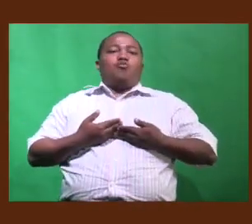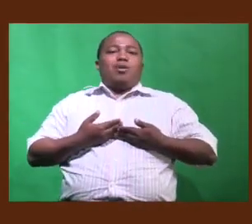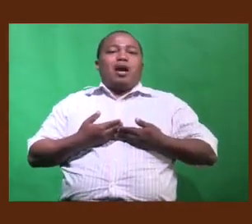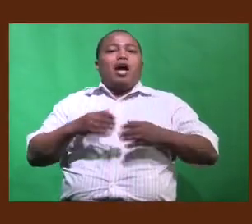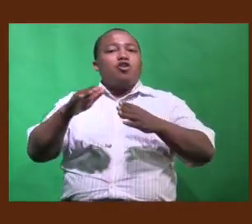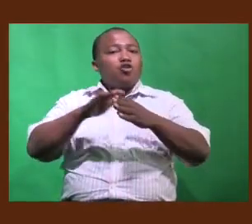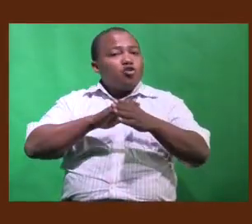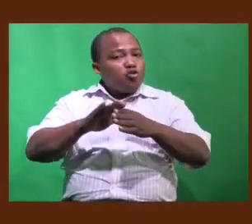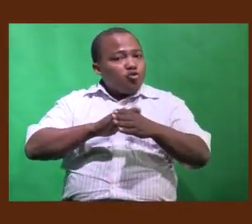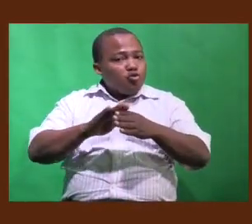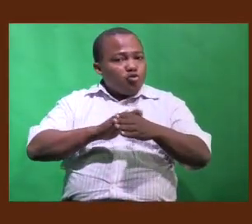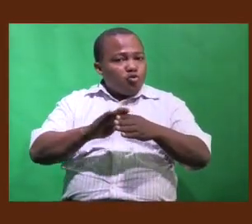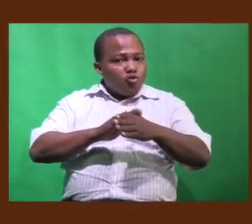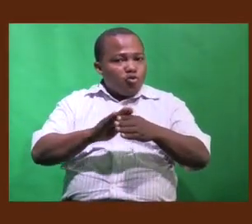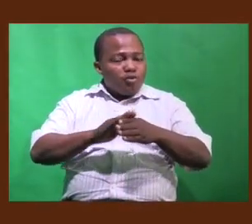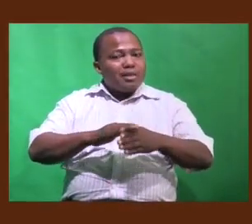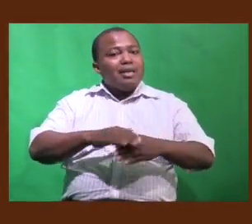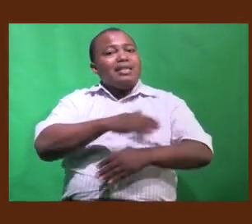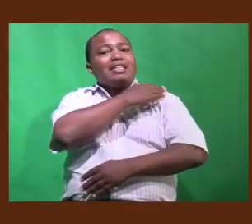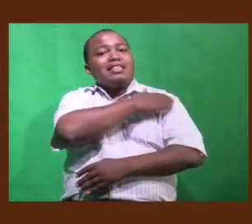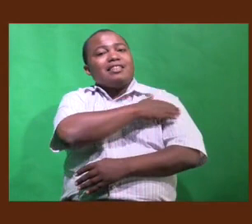use the service